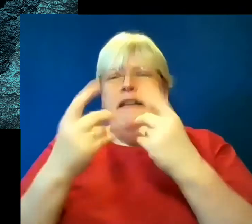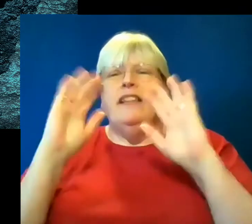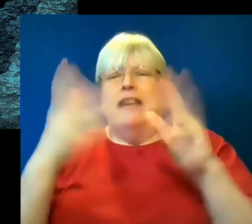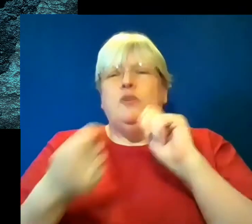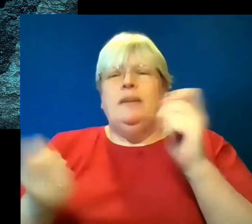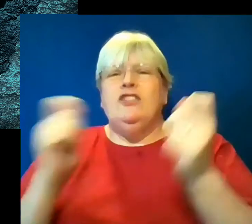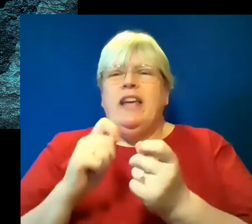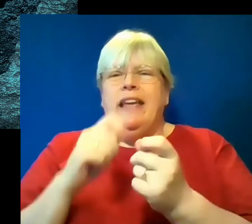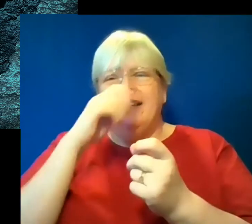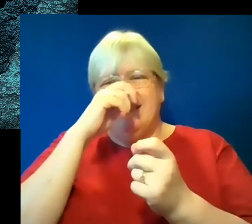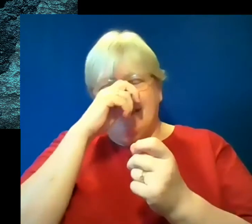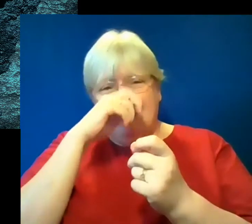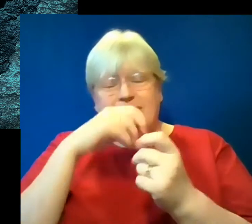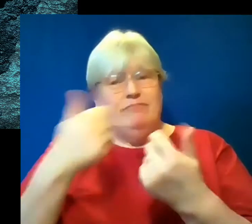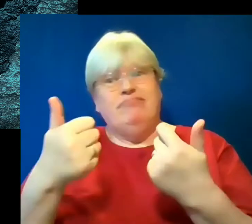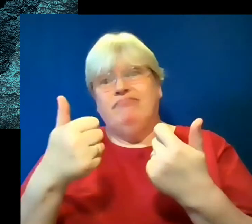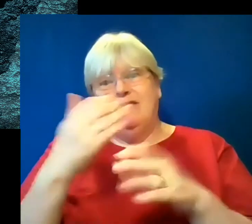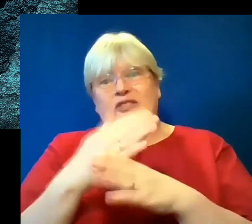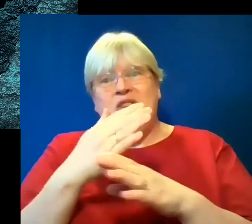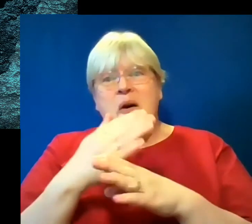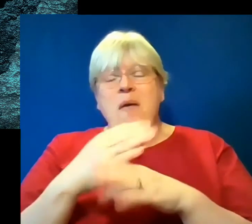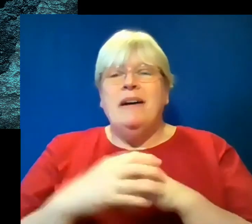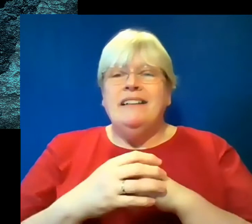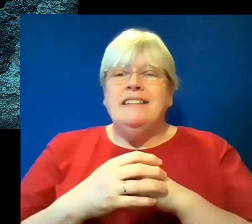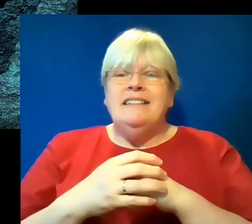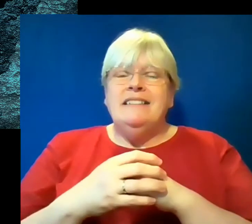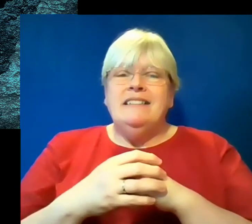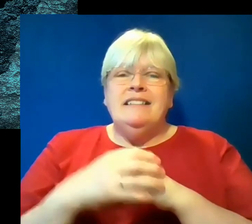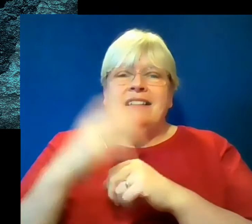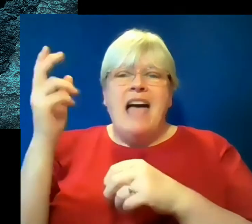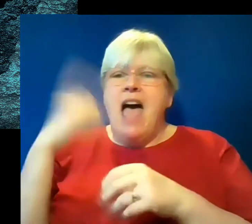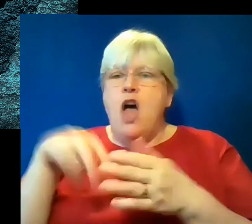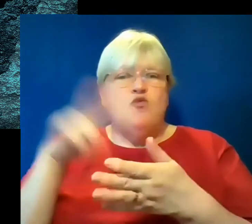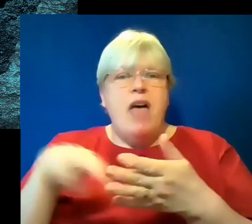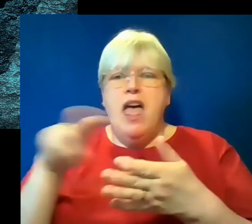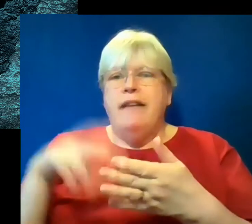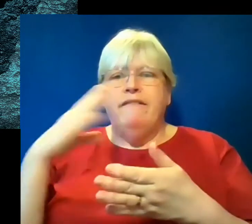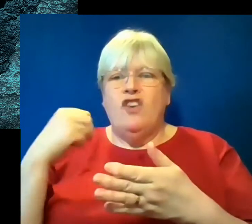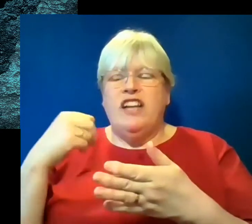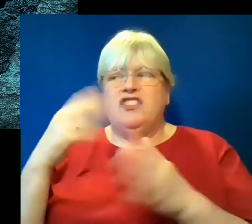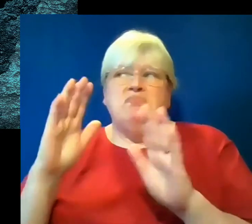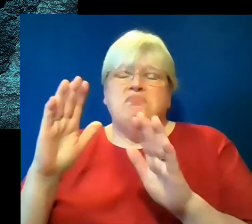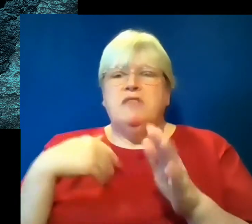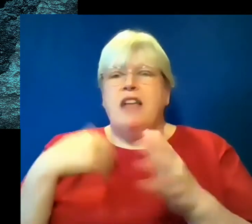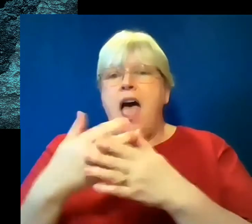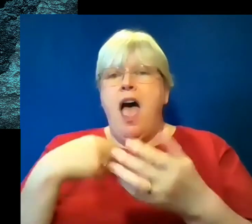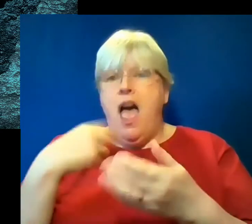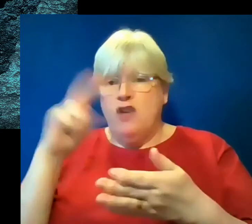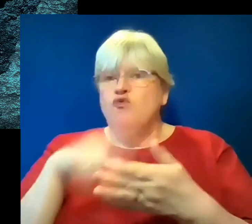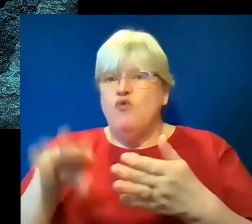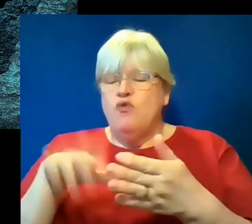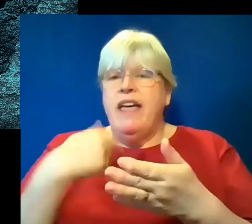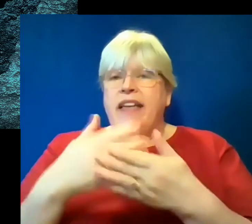up by the translator. It's an amazing job. I can only read French. So I've read the French Rooftoppers, which is called Le ciel